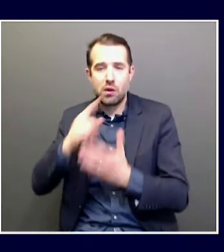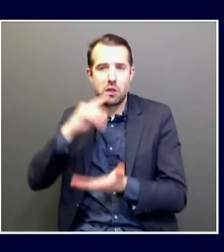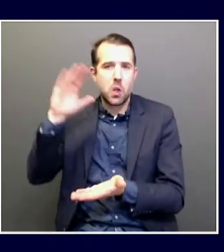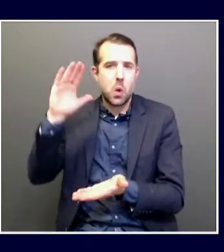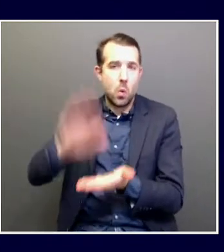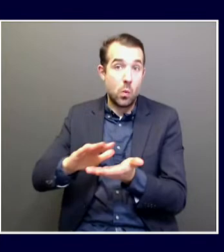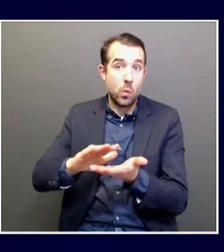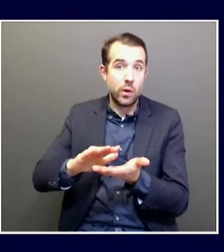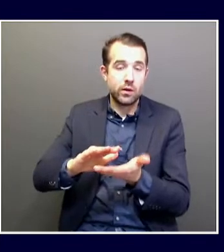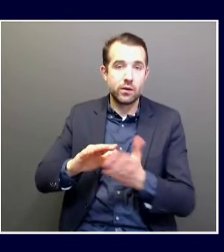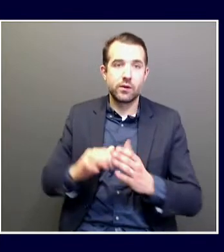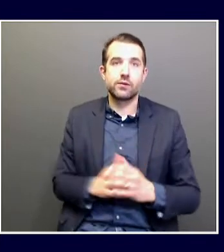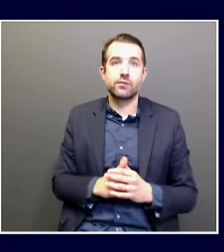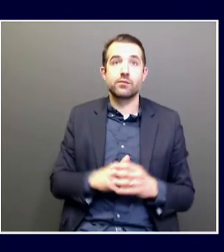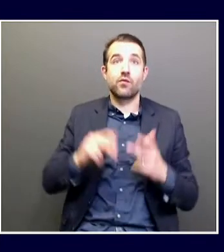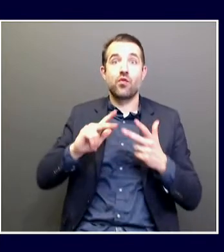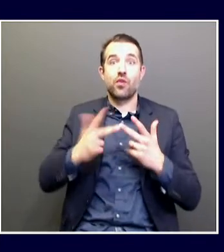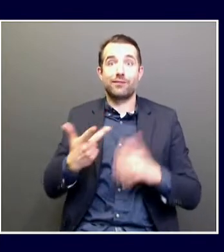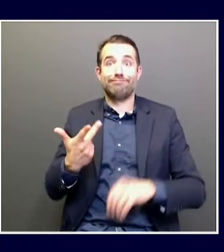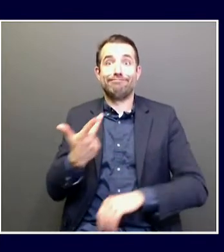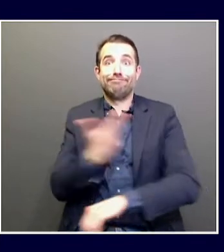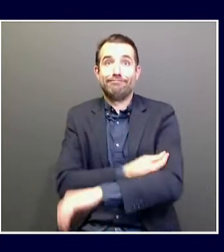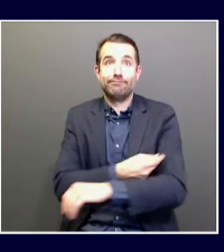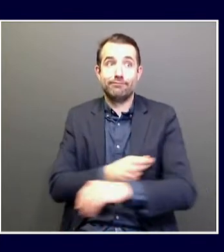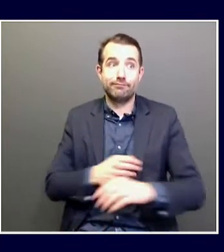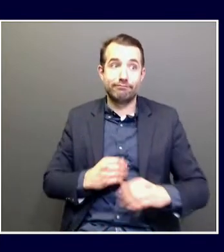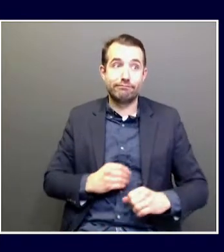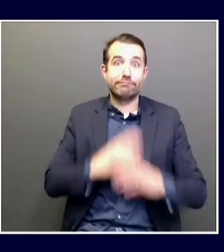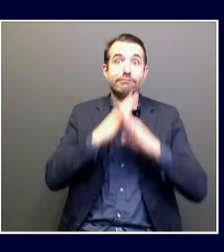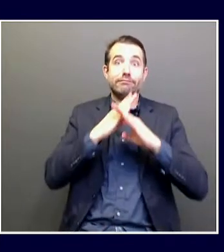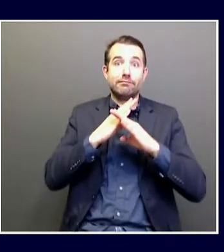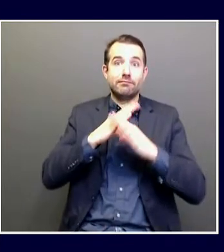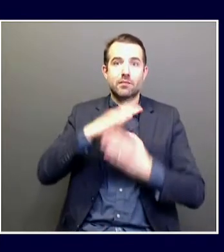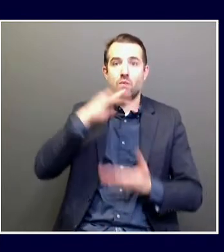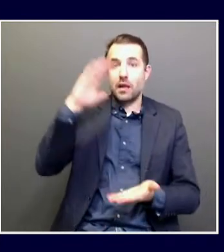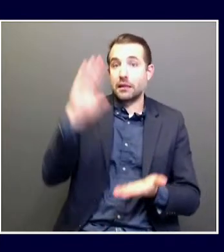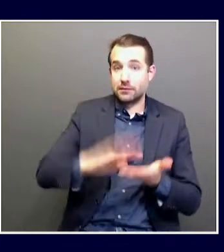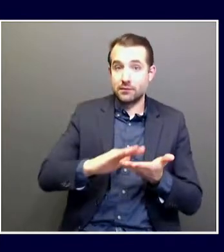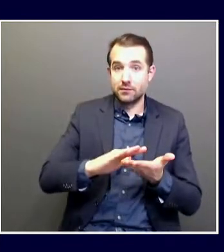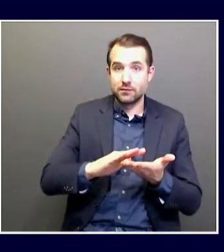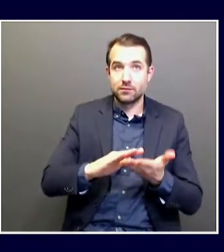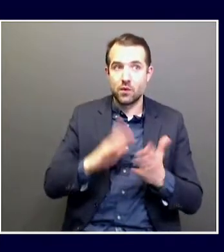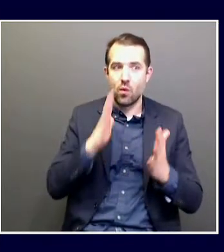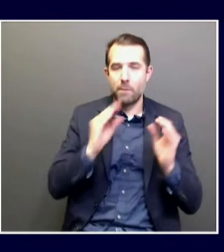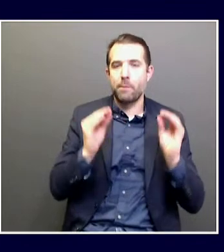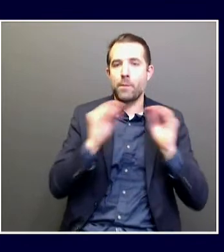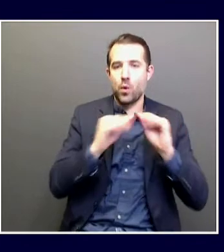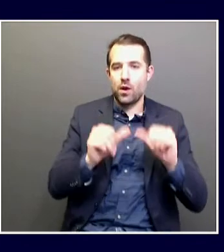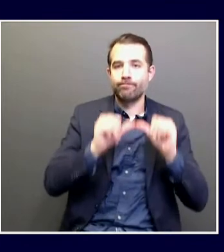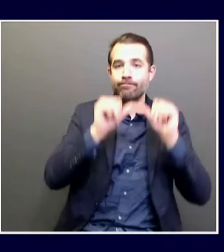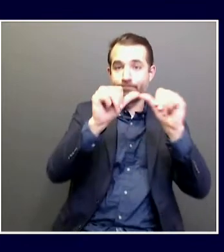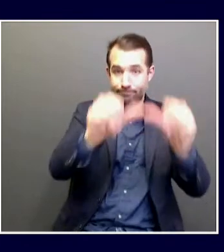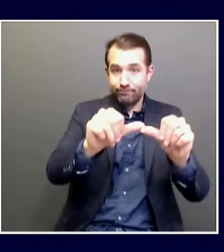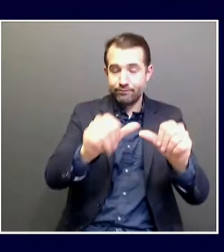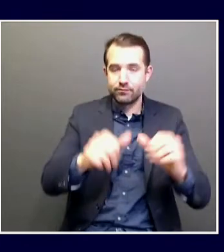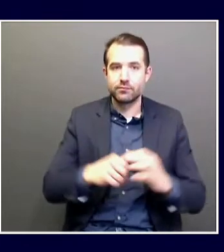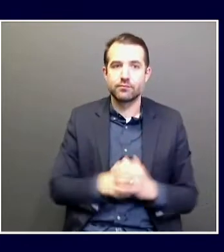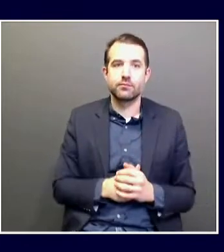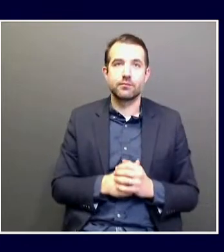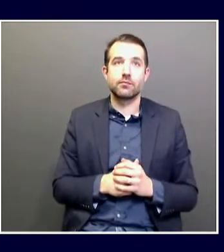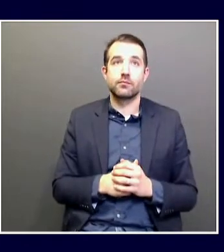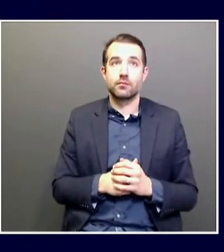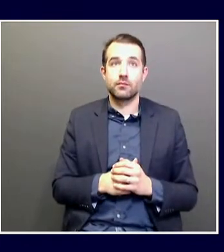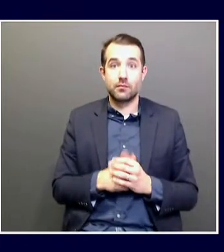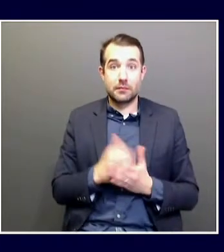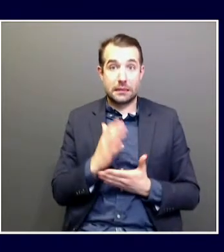long haul. That's effectively what a booster does. It tops you off. Indeed, some data even say it gets you back better than you were